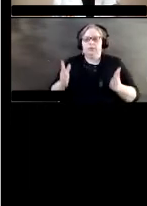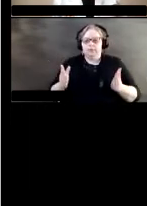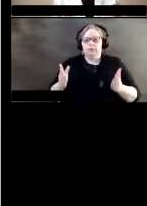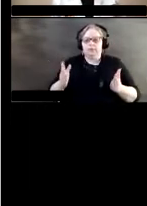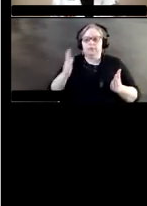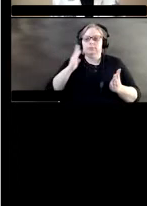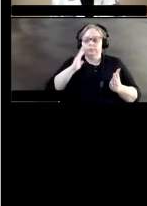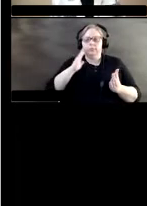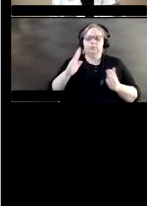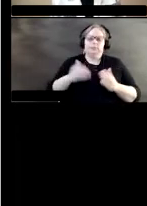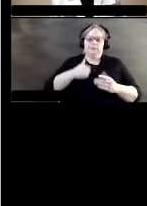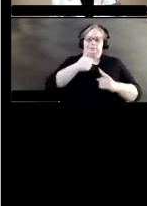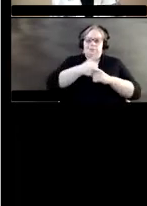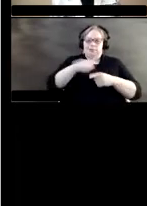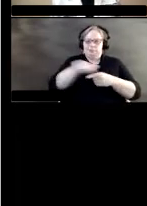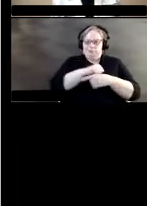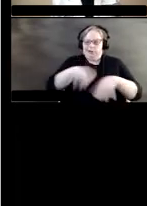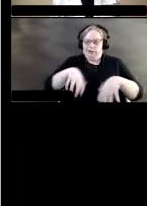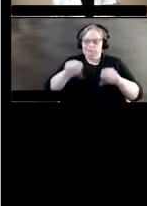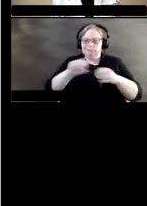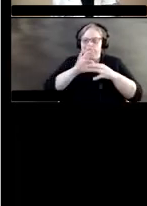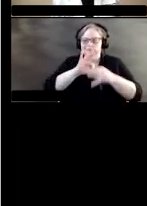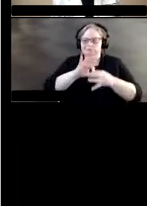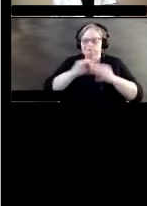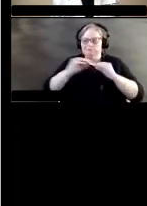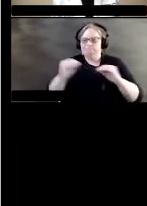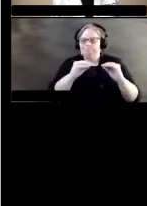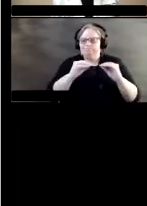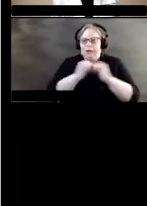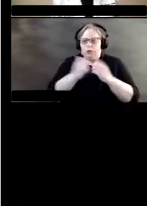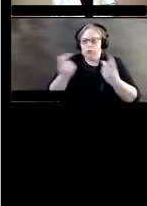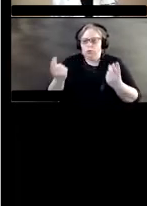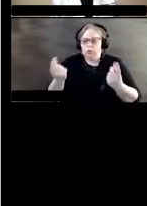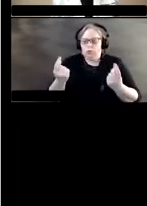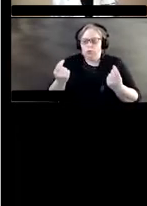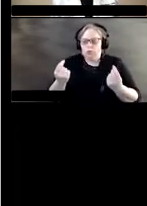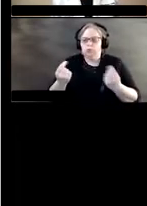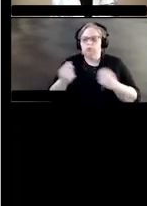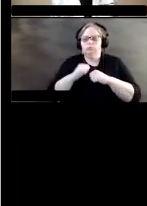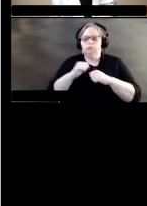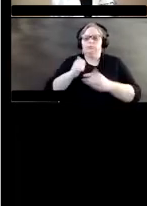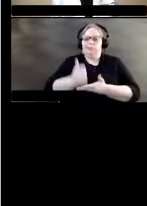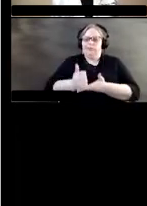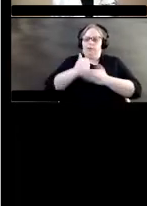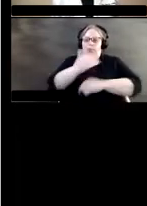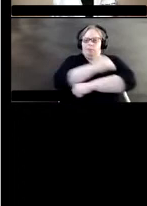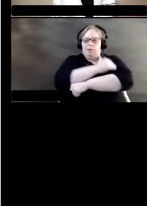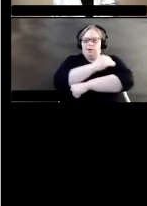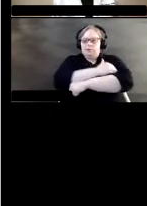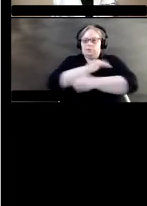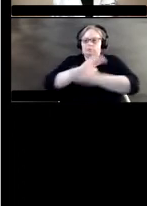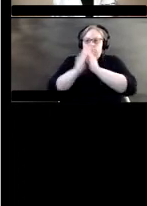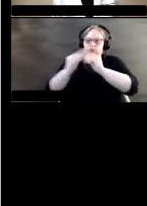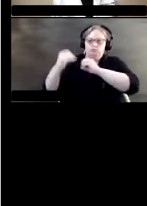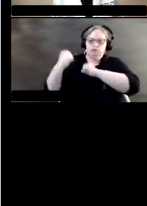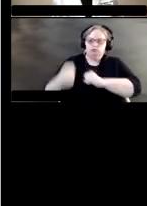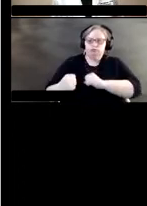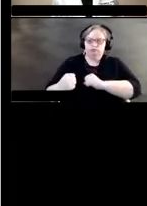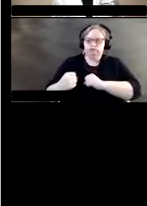exercise therapist. And that helps you to actually work up those muscles better. And it's especially